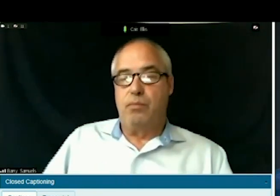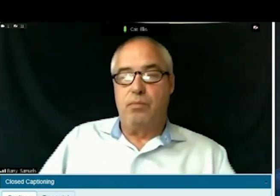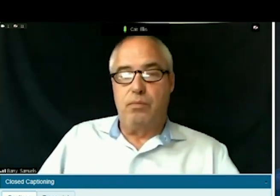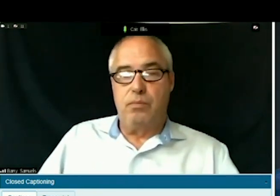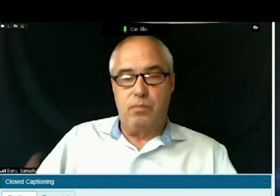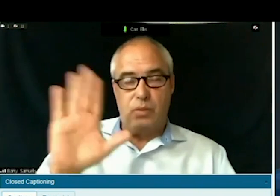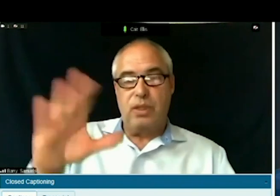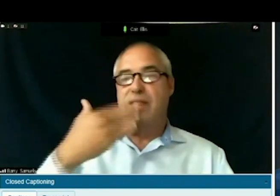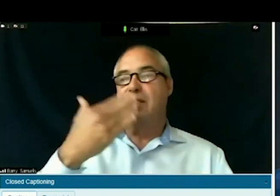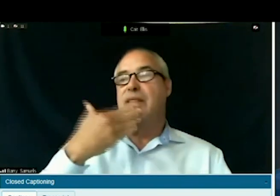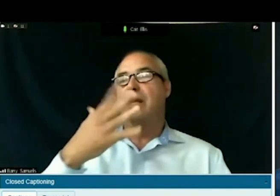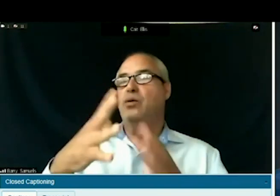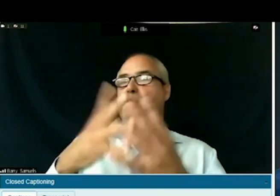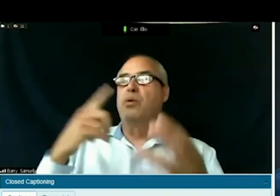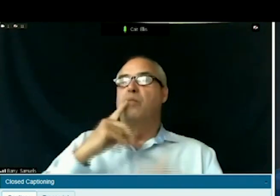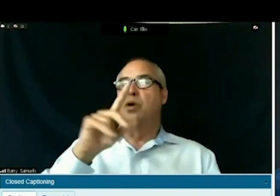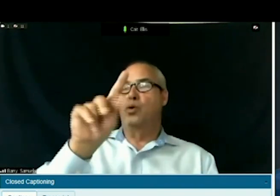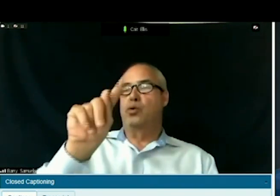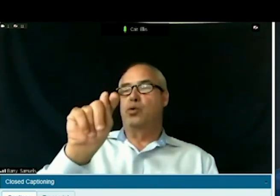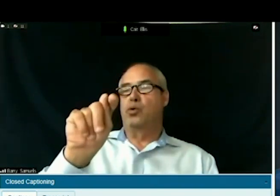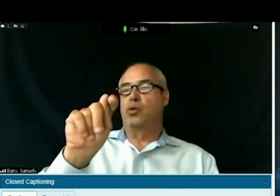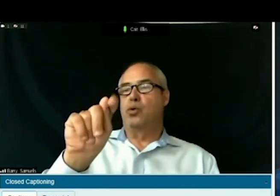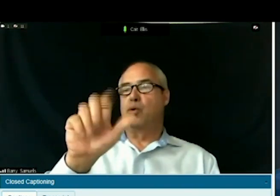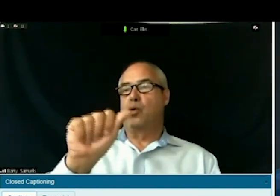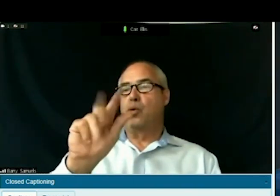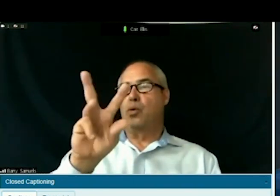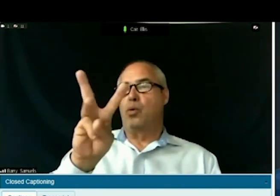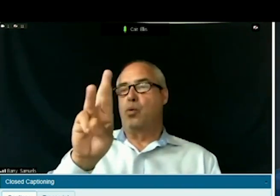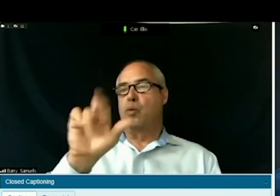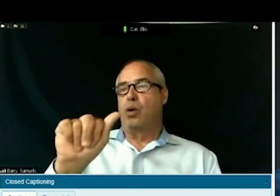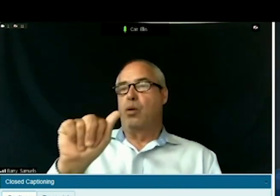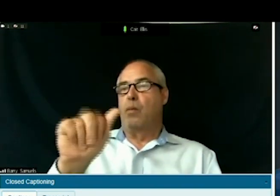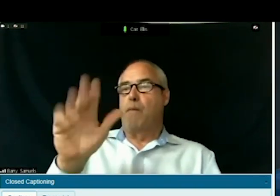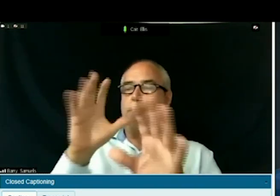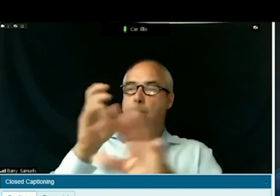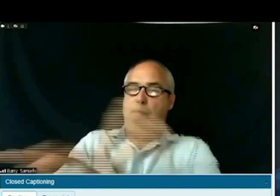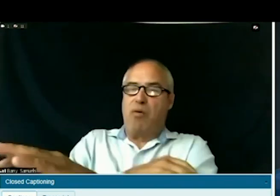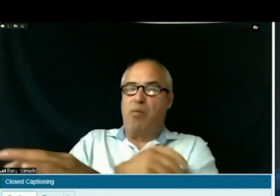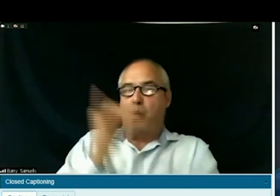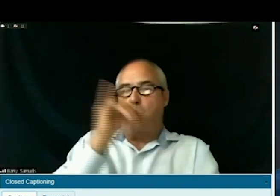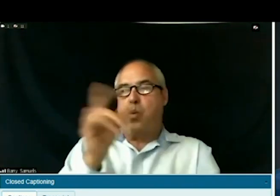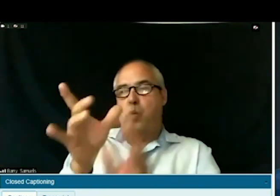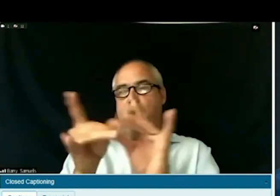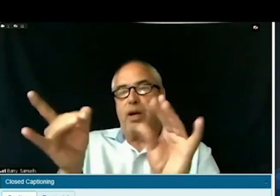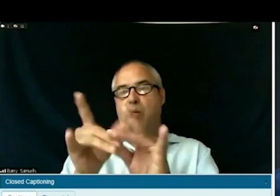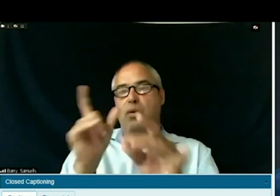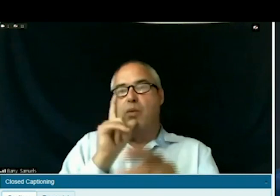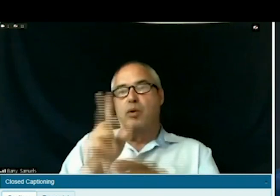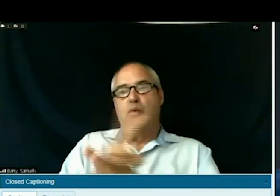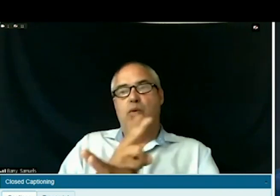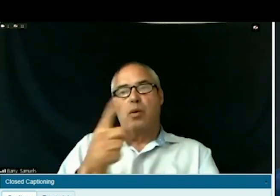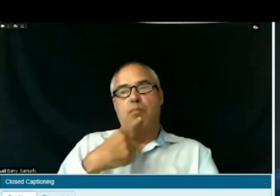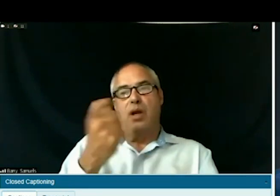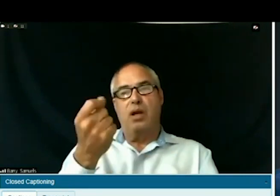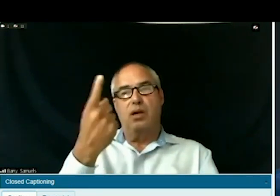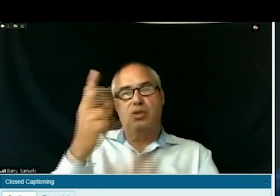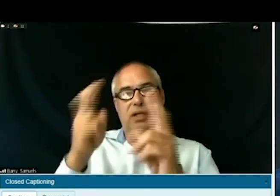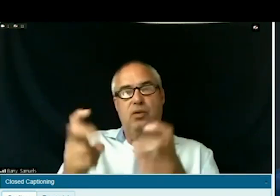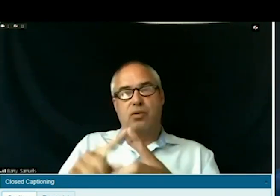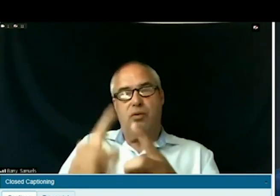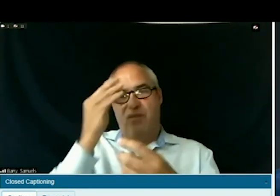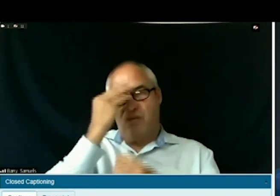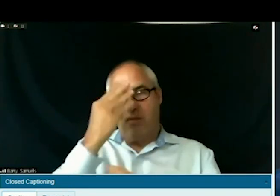Great. Thank you so much, Tawara, for sharing those powerful narratives and the value of using frameworks to better understand the issues and inform